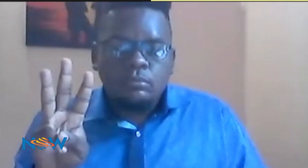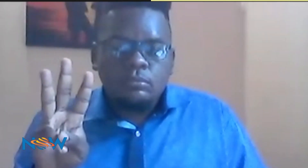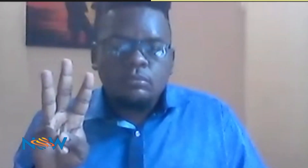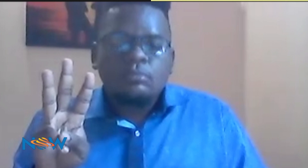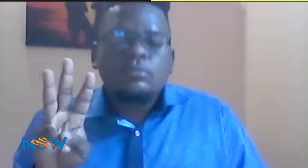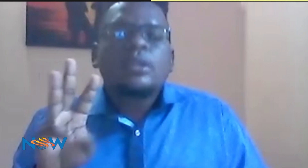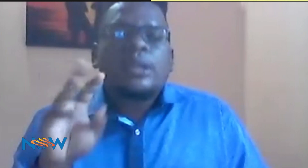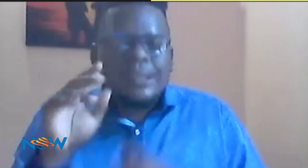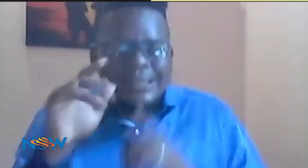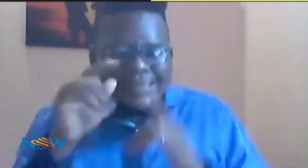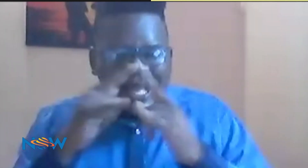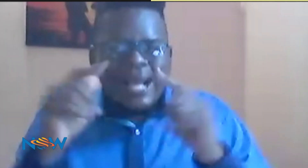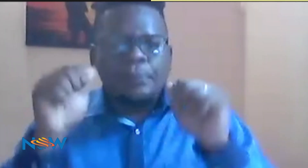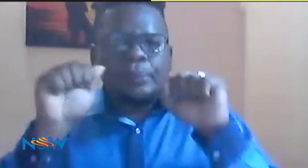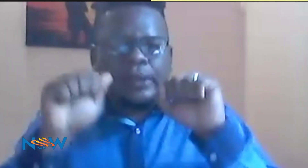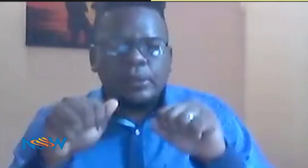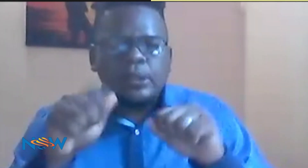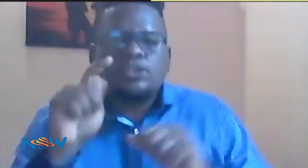have a website,